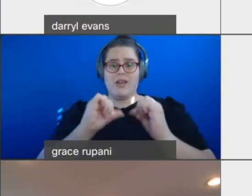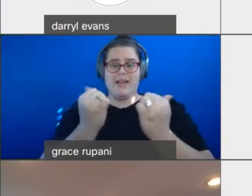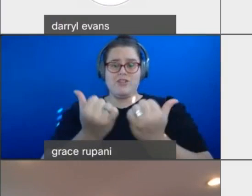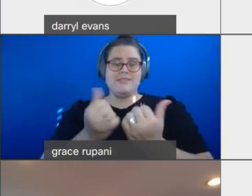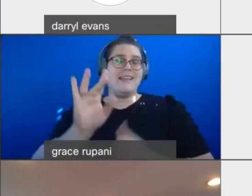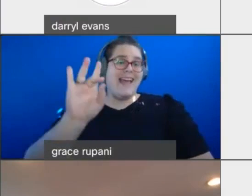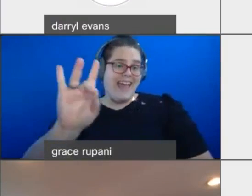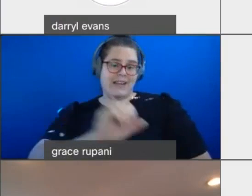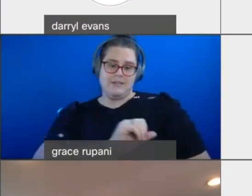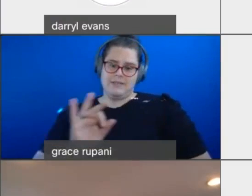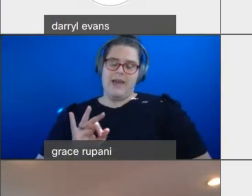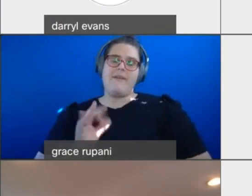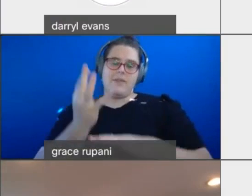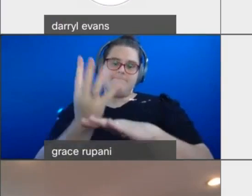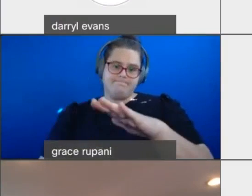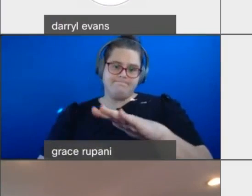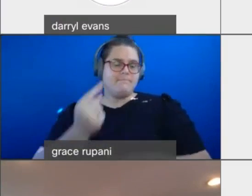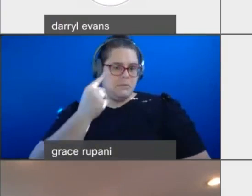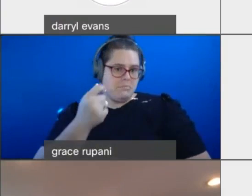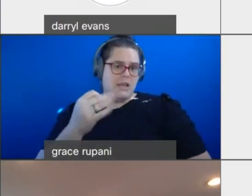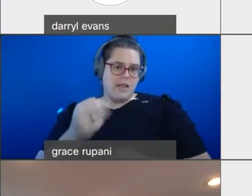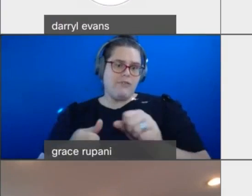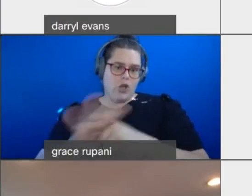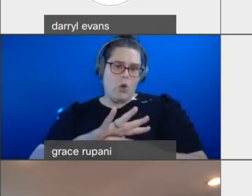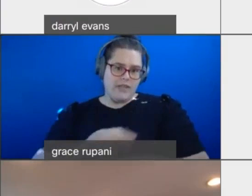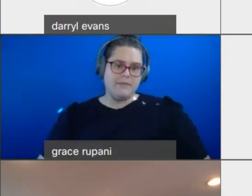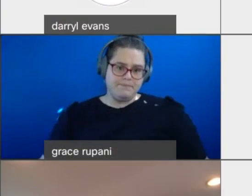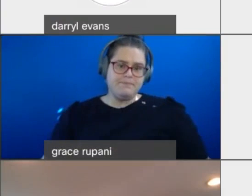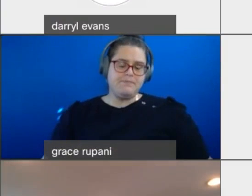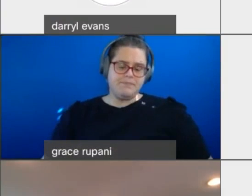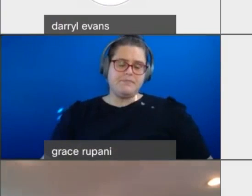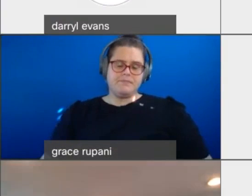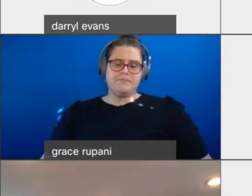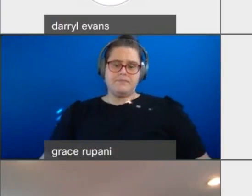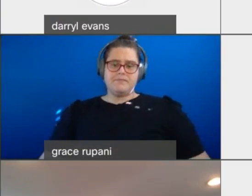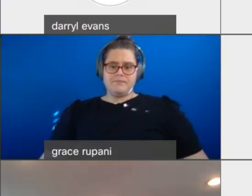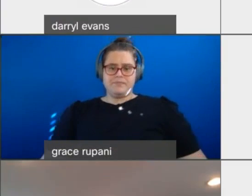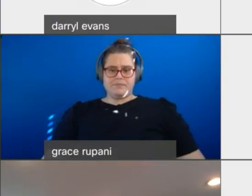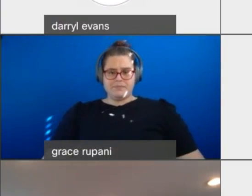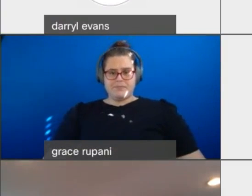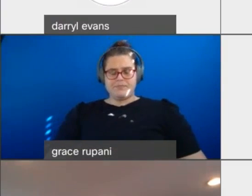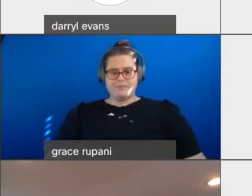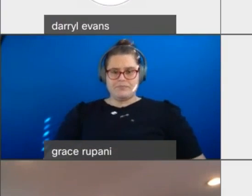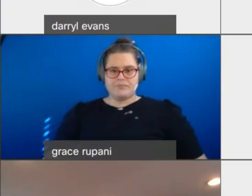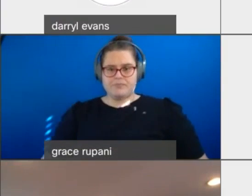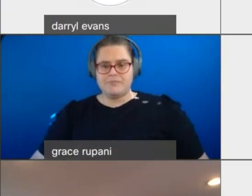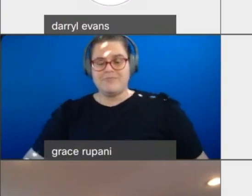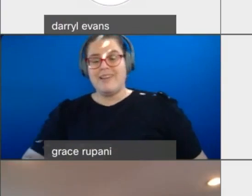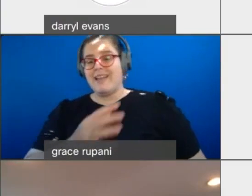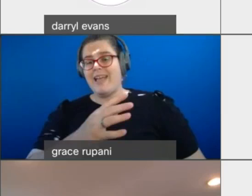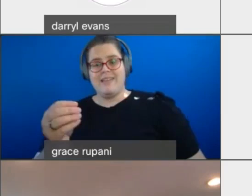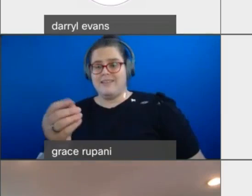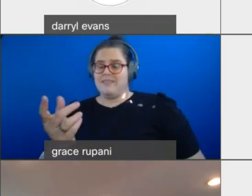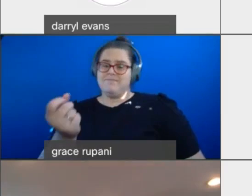COVID. What I think this really points to for us, and it's no secret as we look